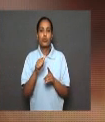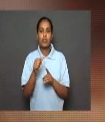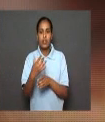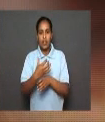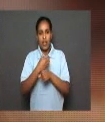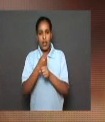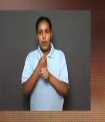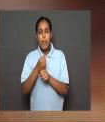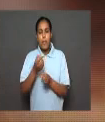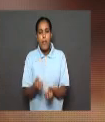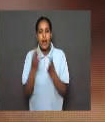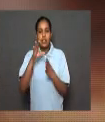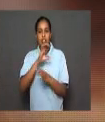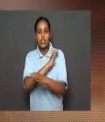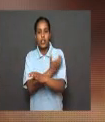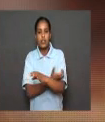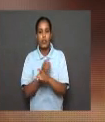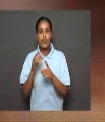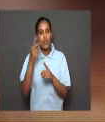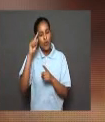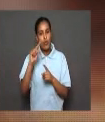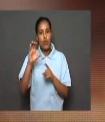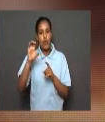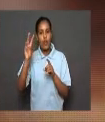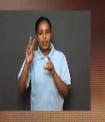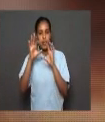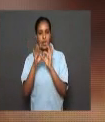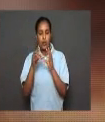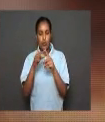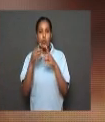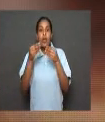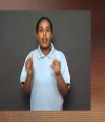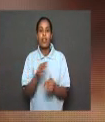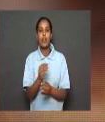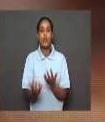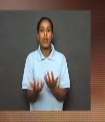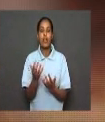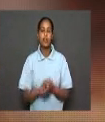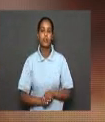much energy for covalent compounds to melt and boil.